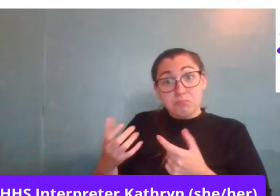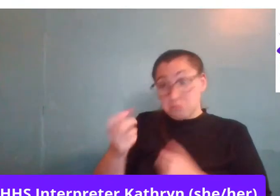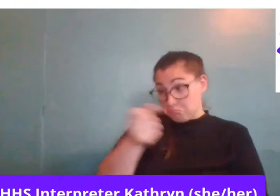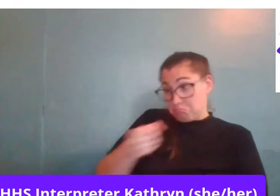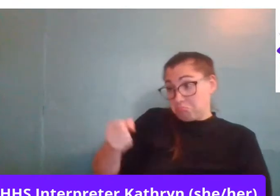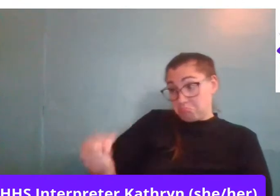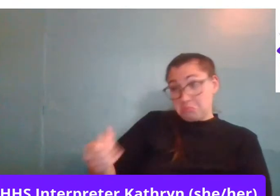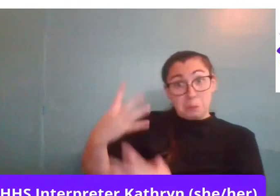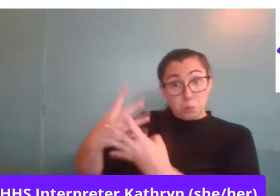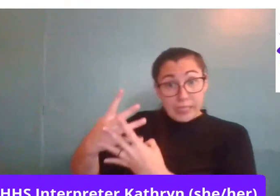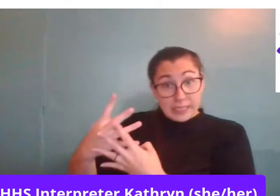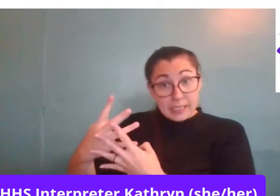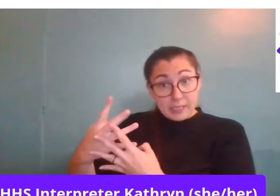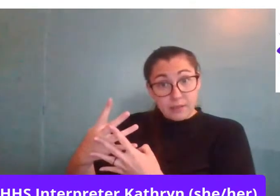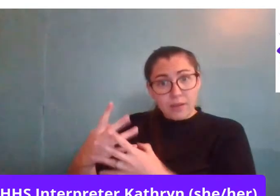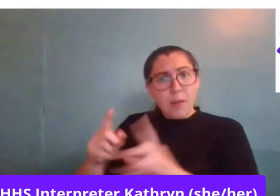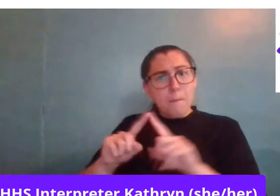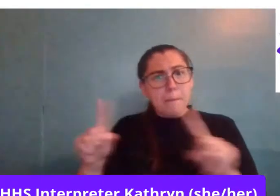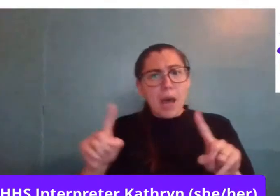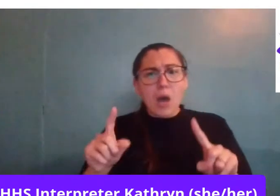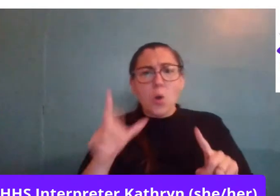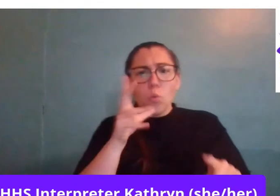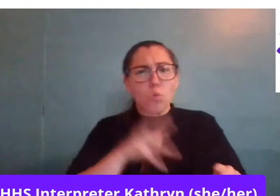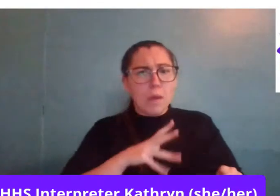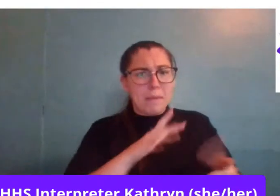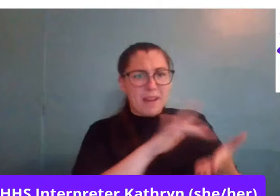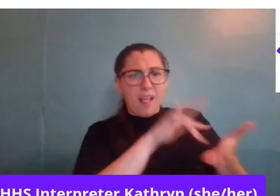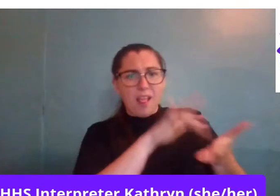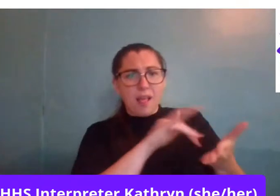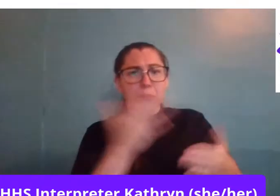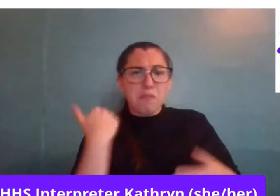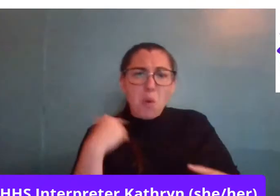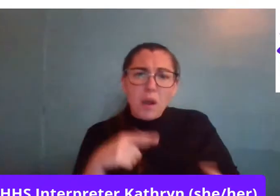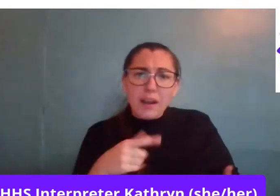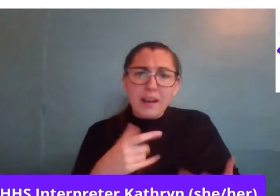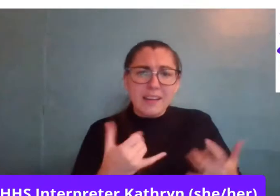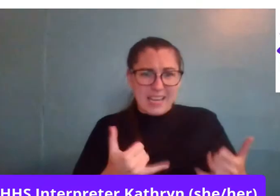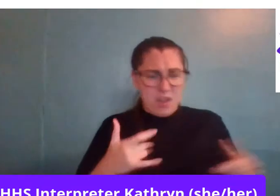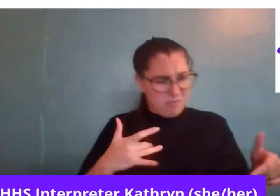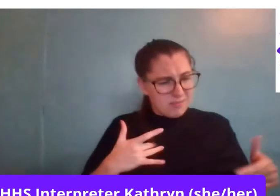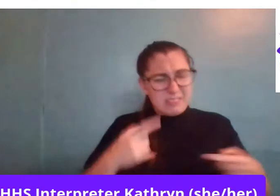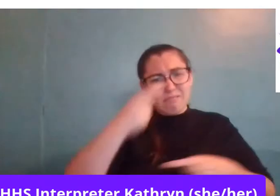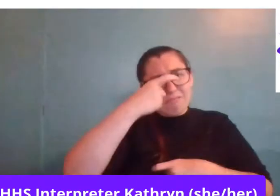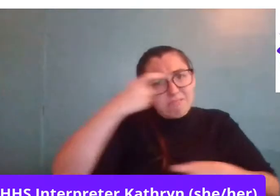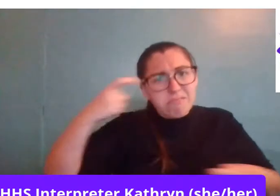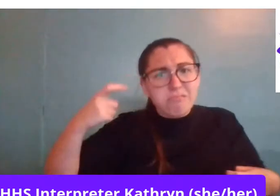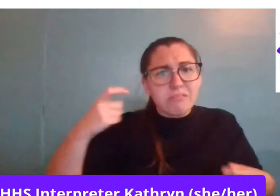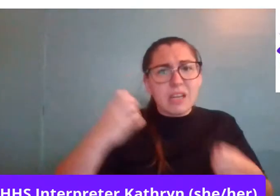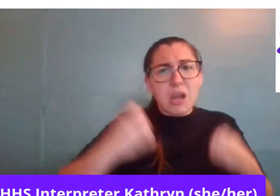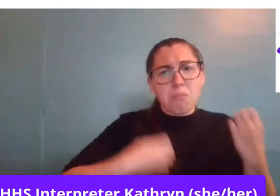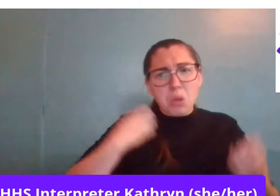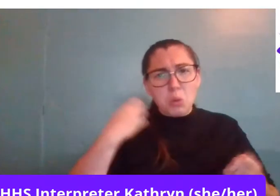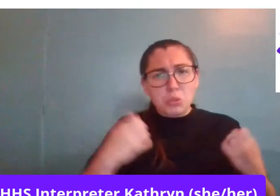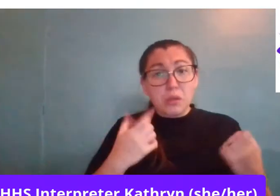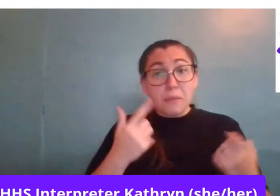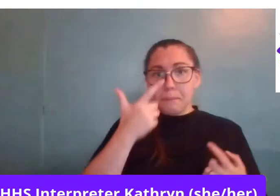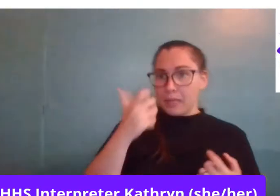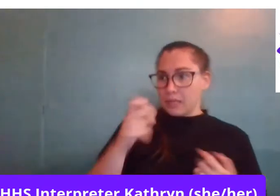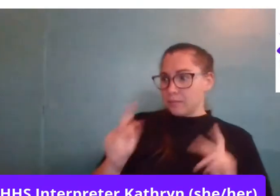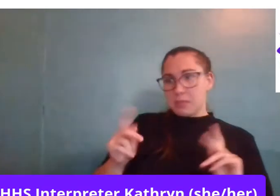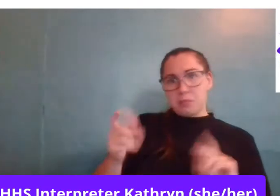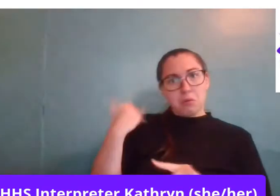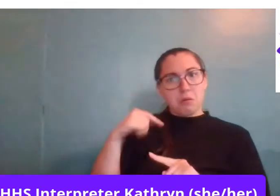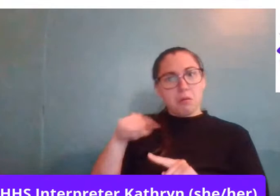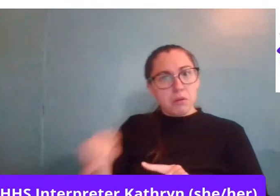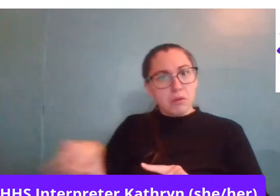now. However, the young women that have to live the rest of their lives with these emotional scars because the people who,